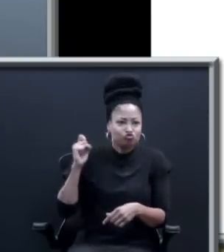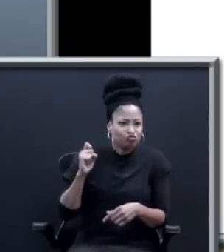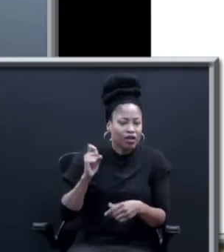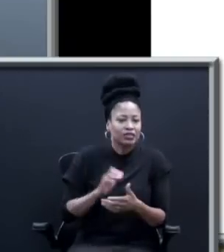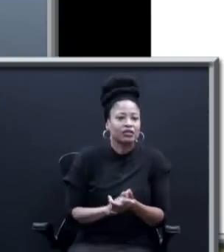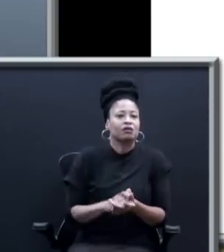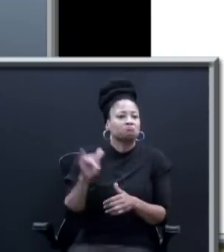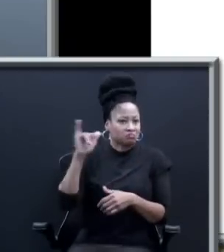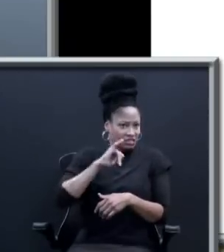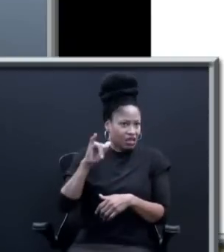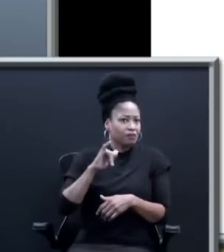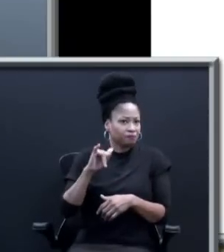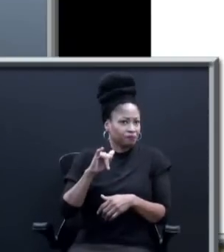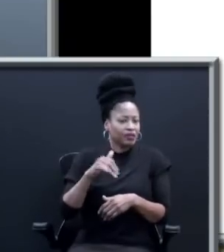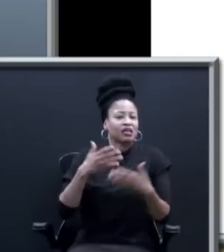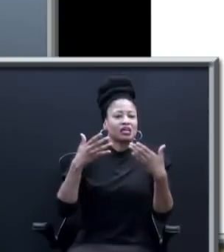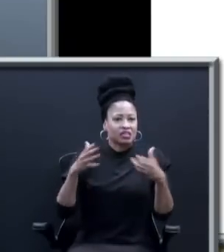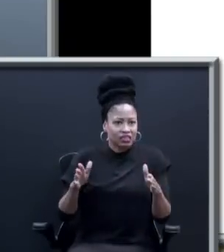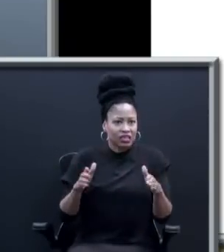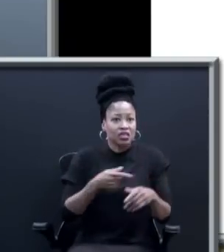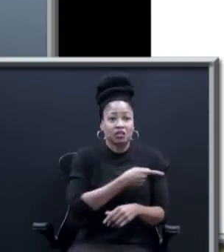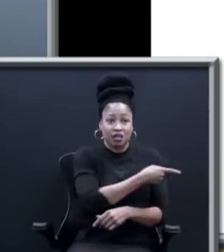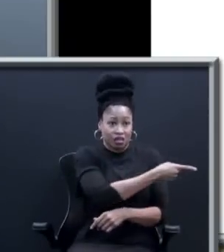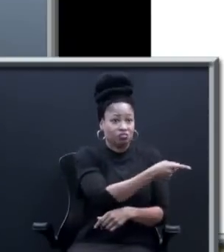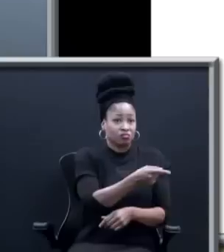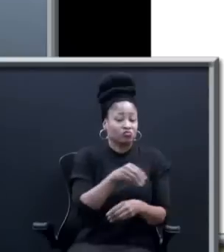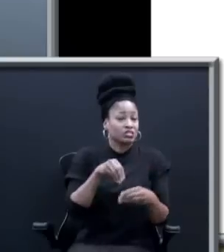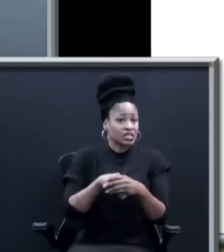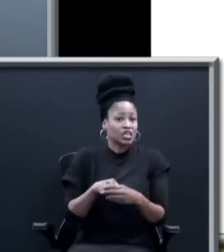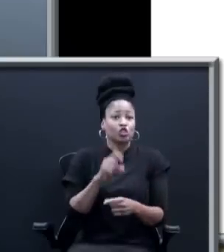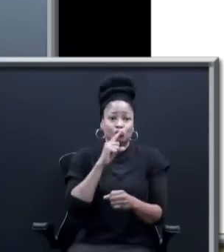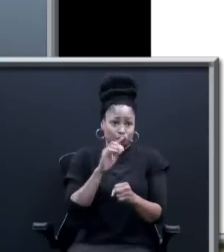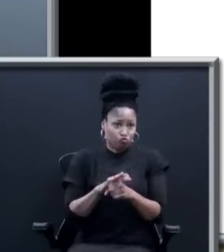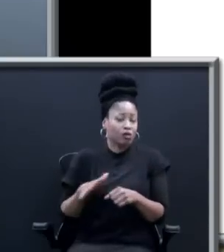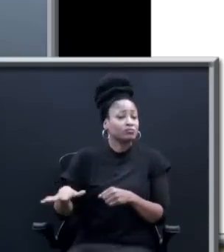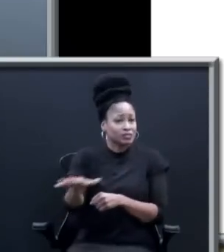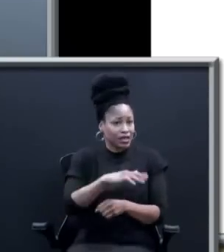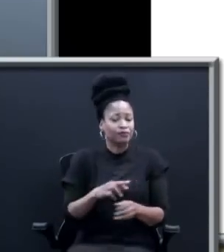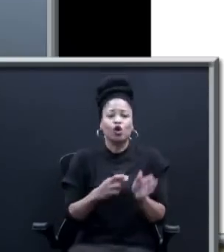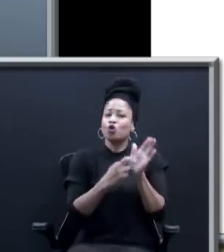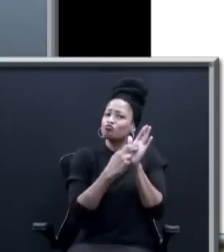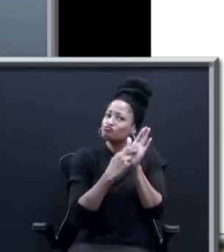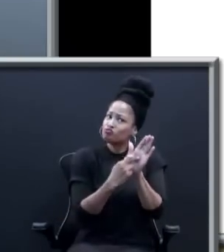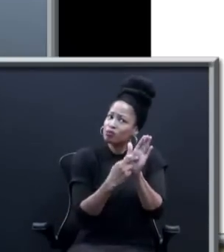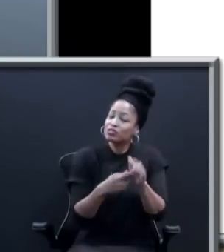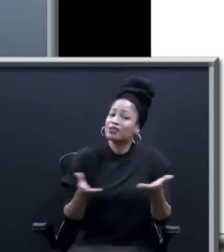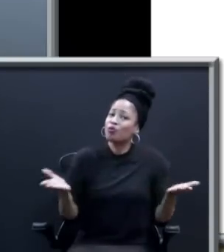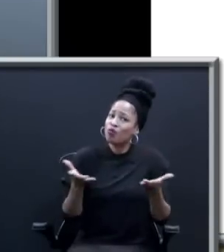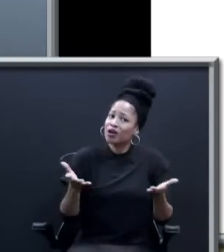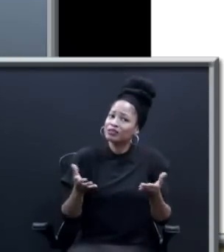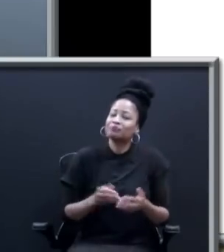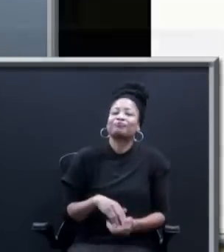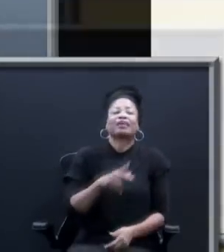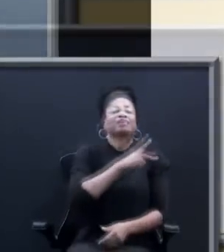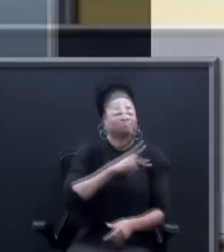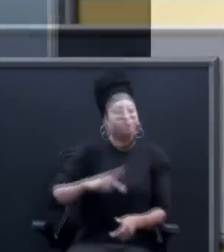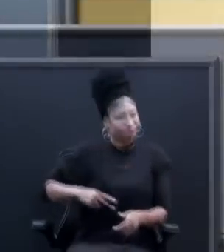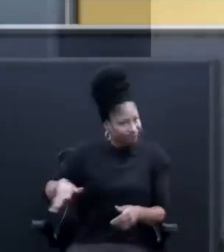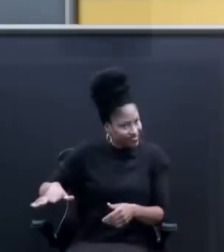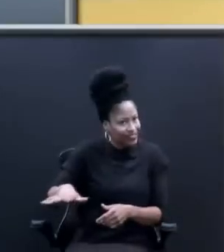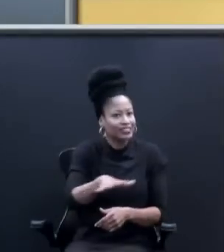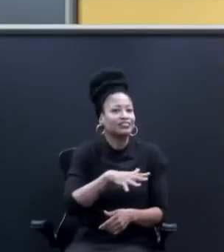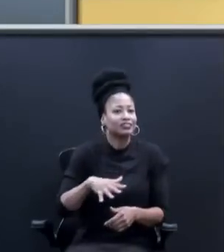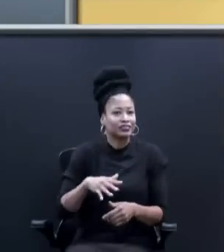land, which really represent the kingdom of God, sister and brother. Because the promised land was the end of their